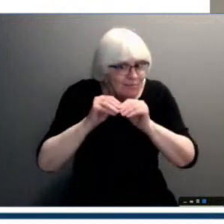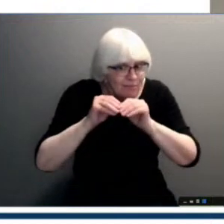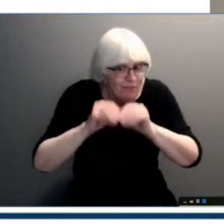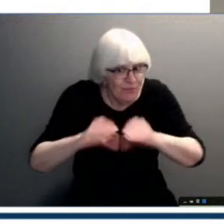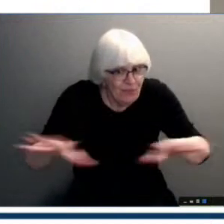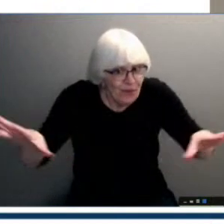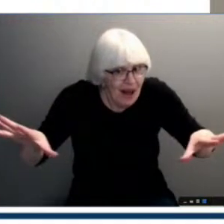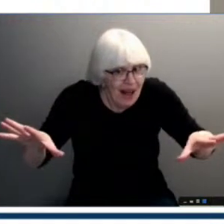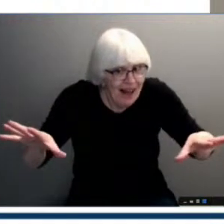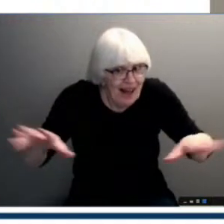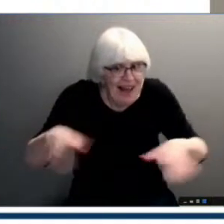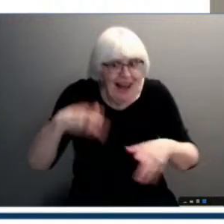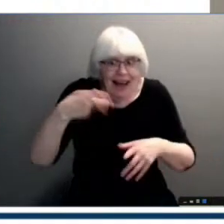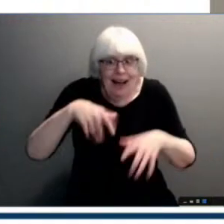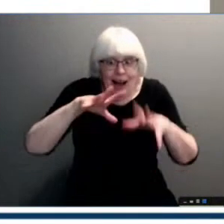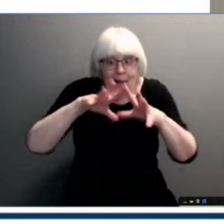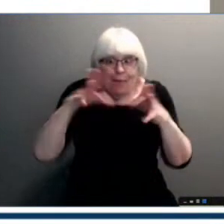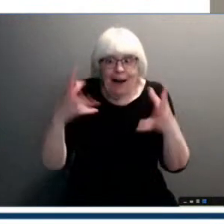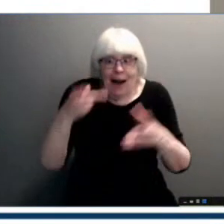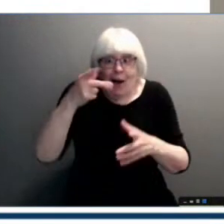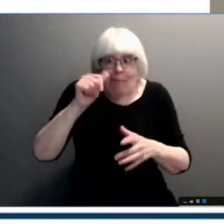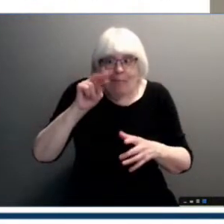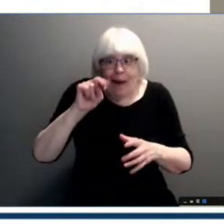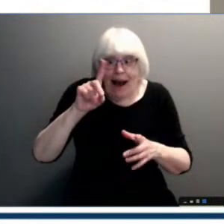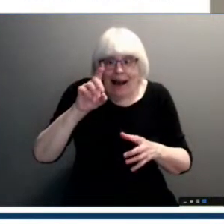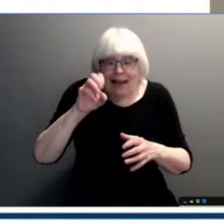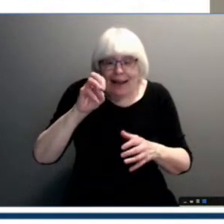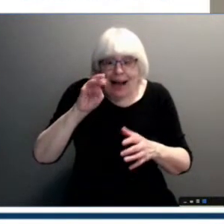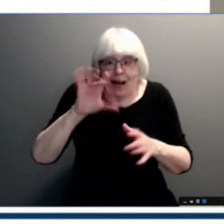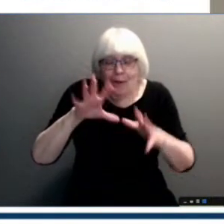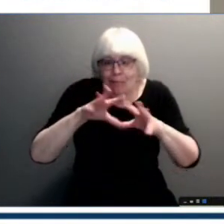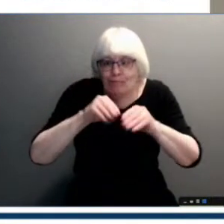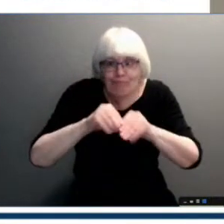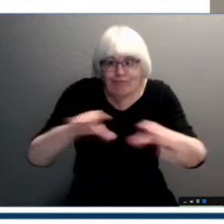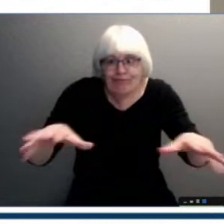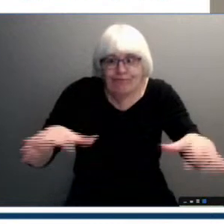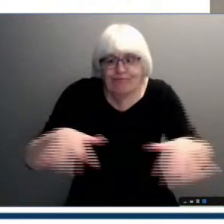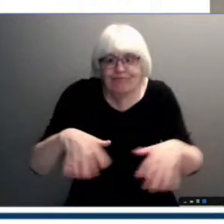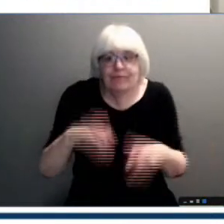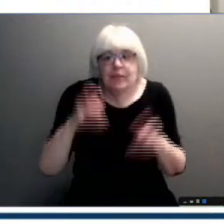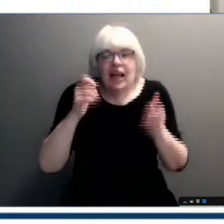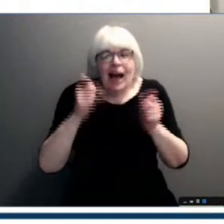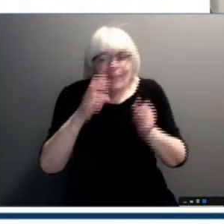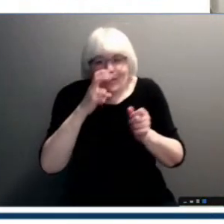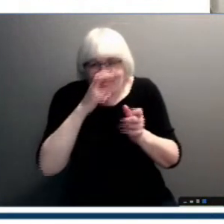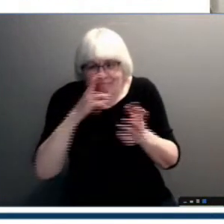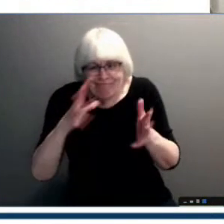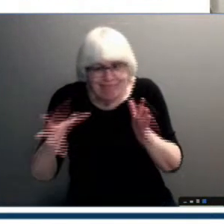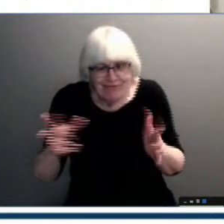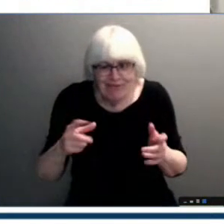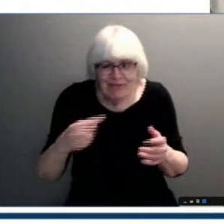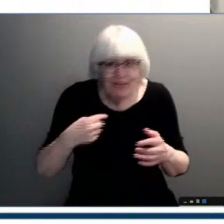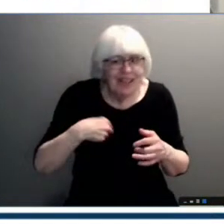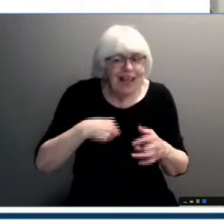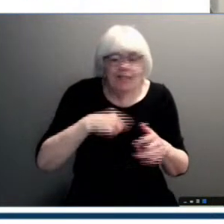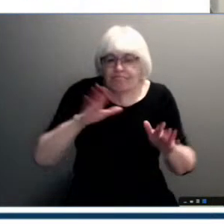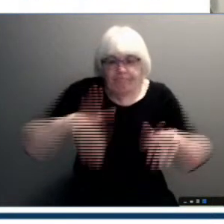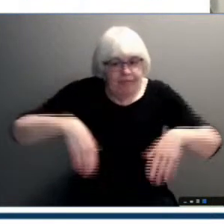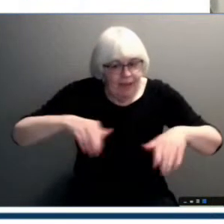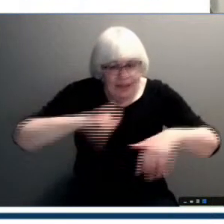use mandatory kind of restrictions and measures, but we're not there yet. Go ahead, Pat, with your follow-up.